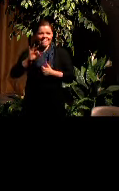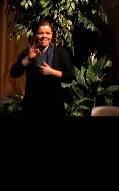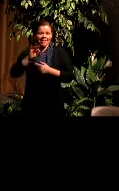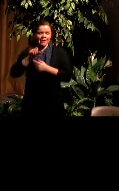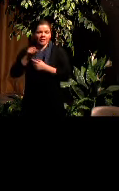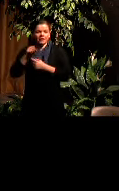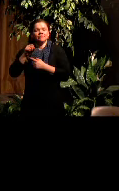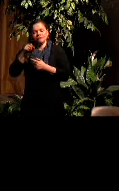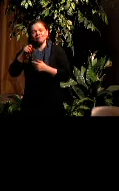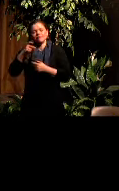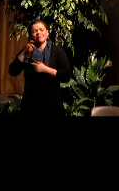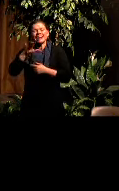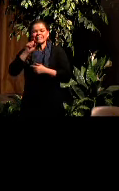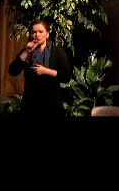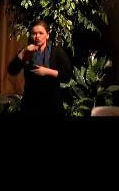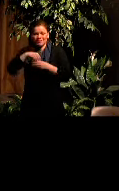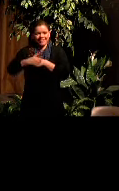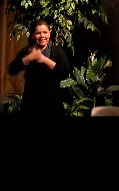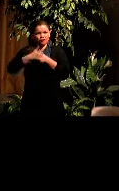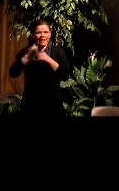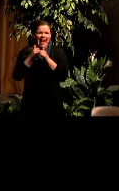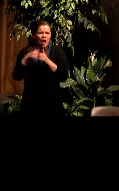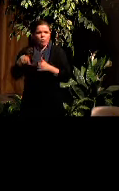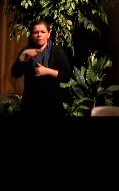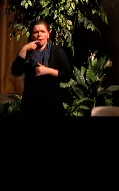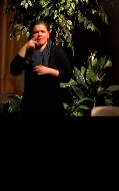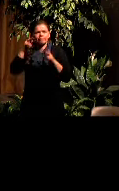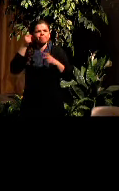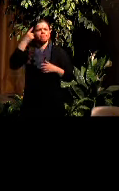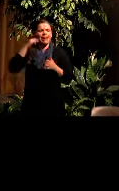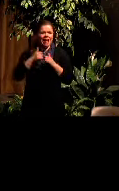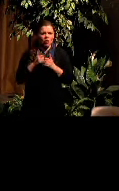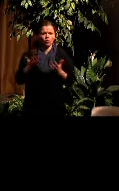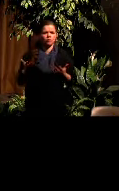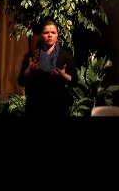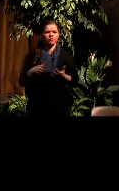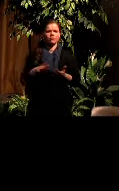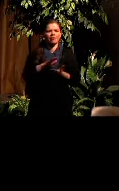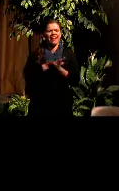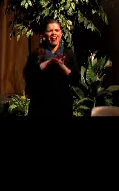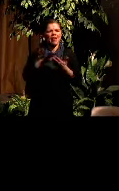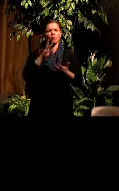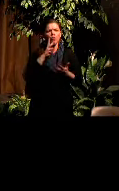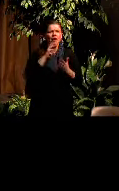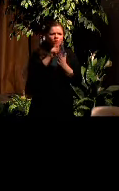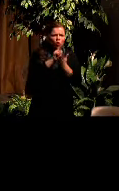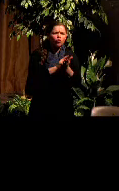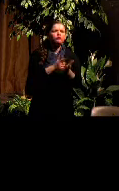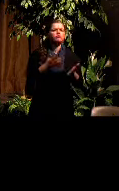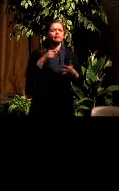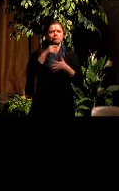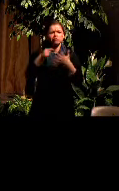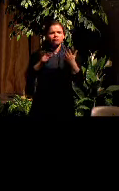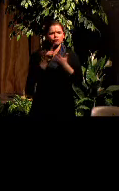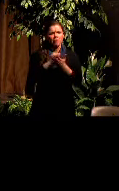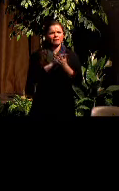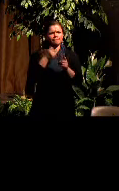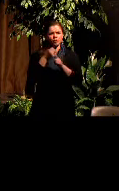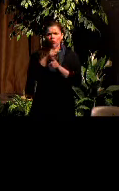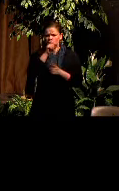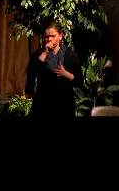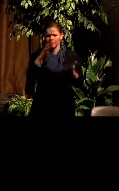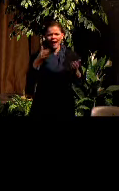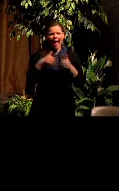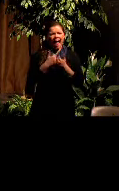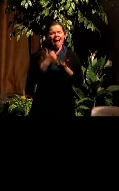other statutes and rules that have an impact on birds? So that's a very good question. And I'll